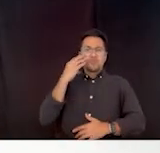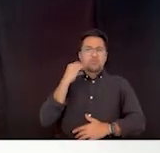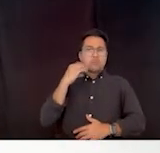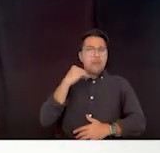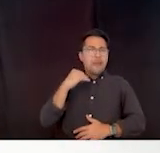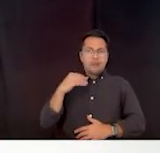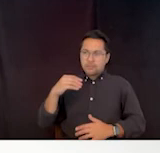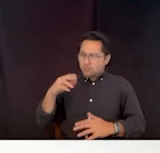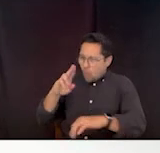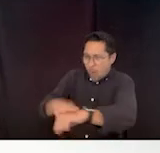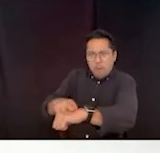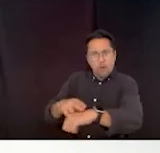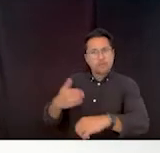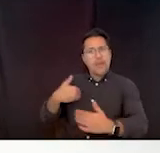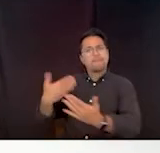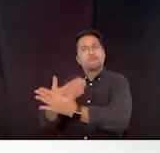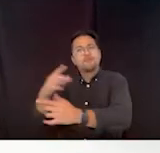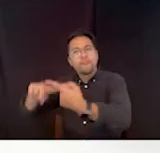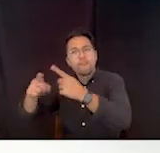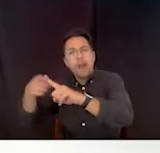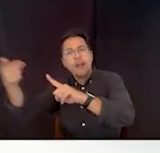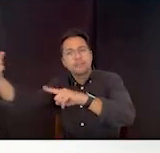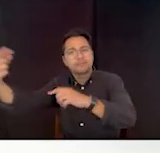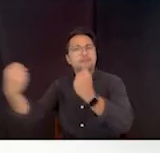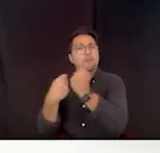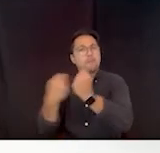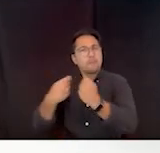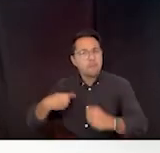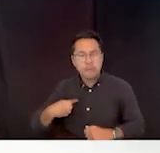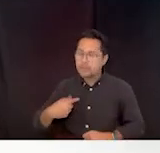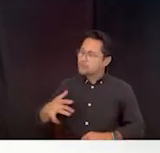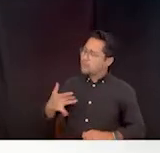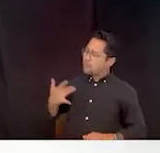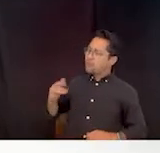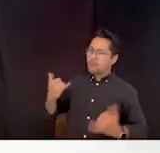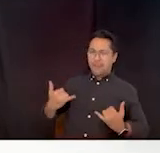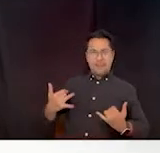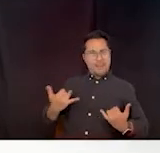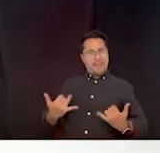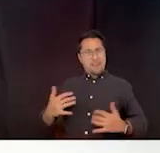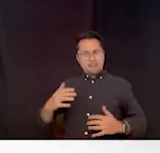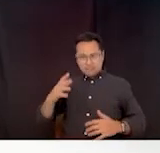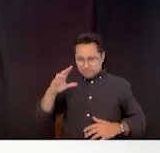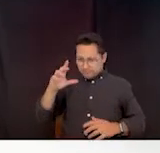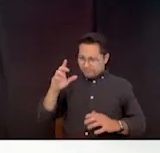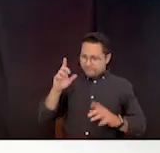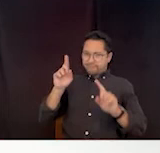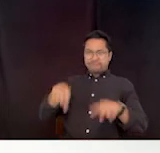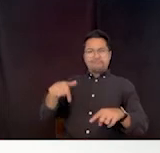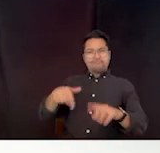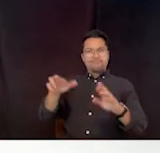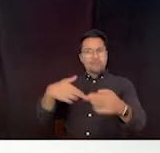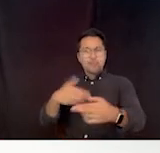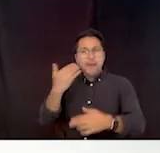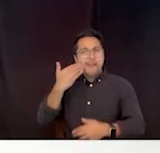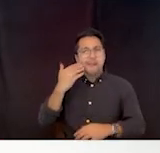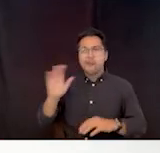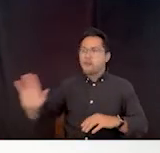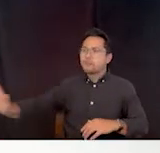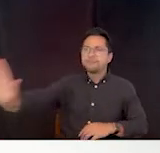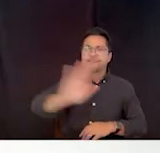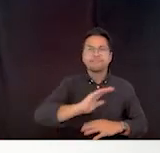lean on and friends to lean on me. And I just think about how good it feels right now to be in this room and know that even though all of our stories are